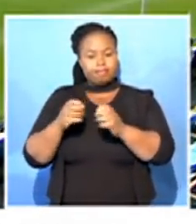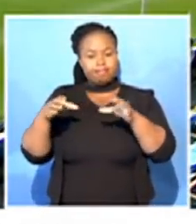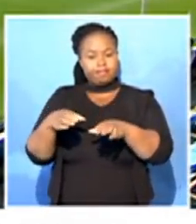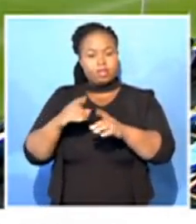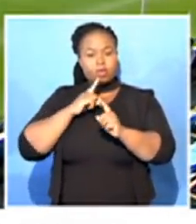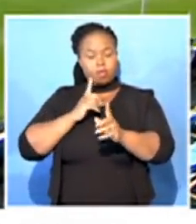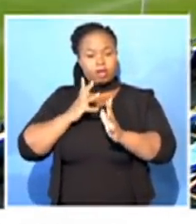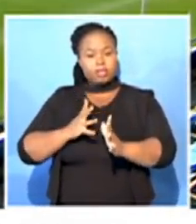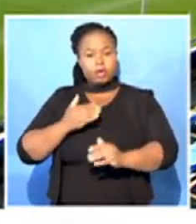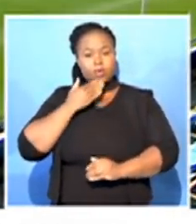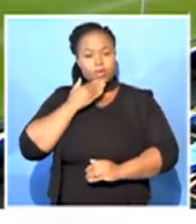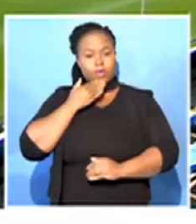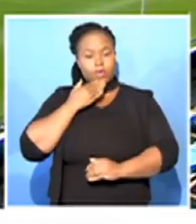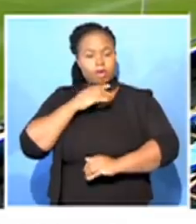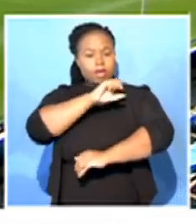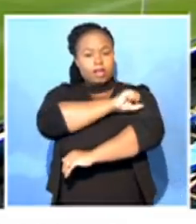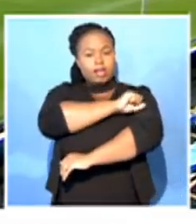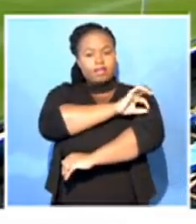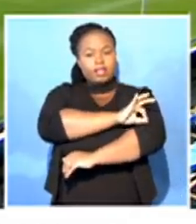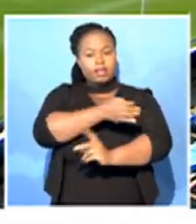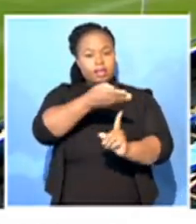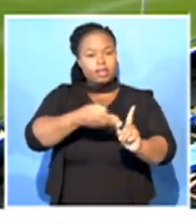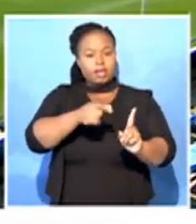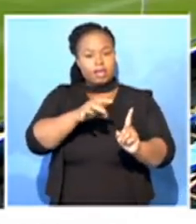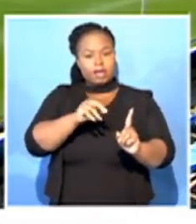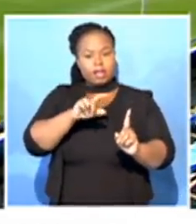is Lieutenant Colonel Sammy Madi.